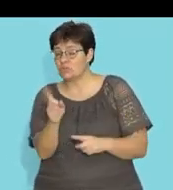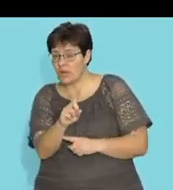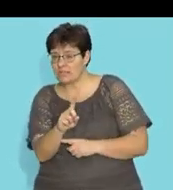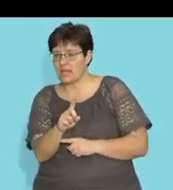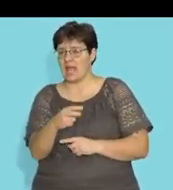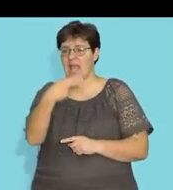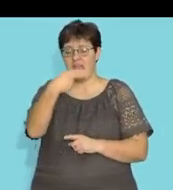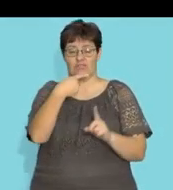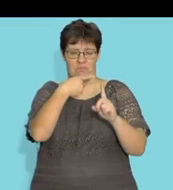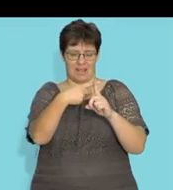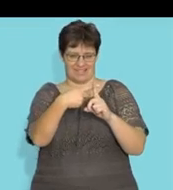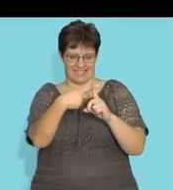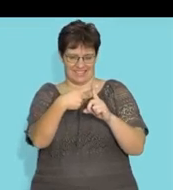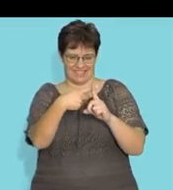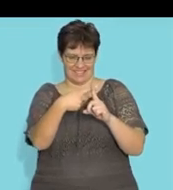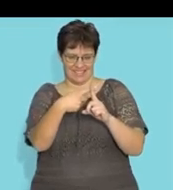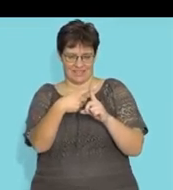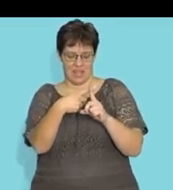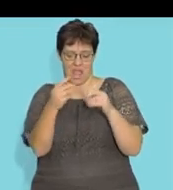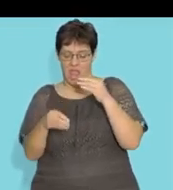one hydrogen ion,